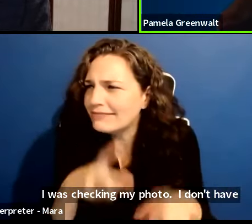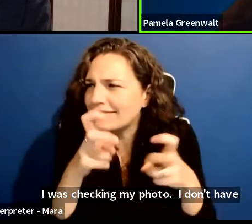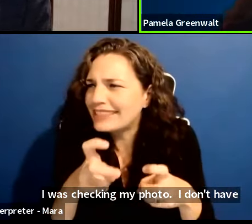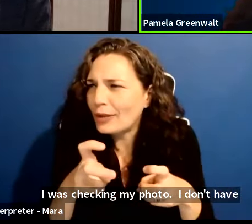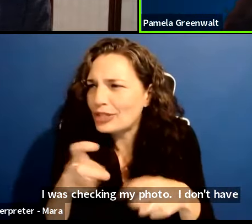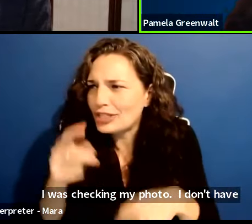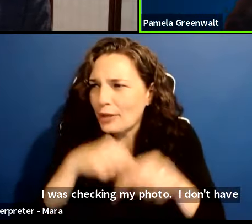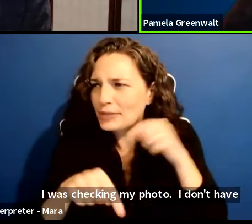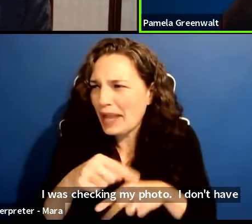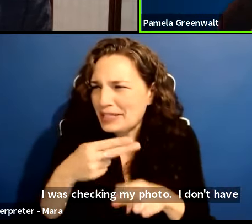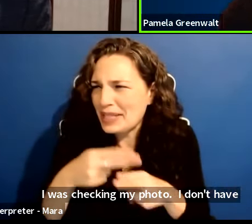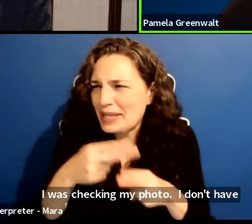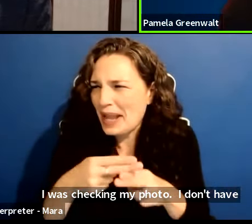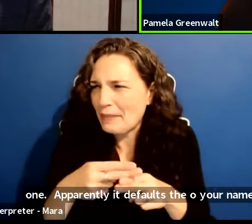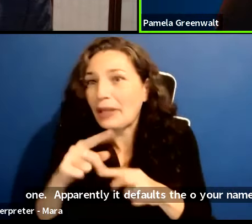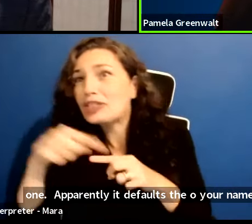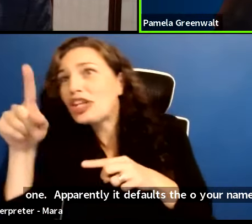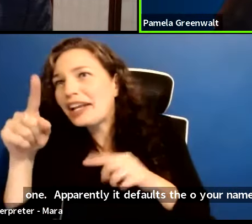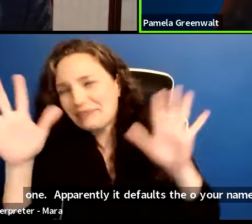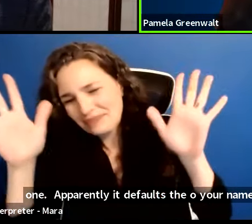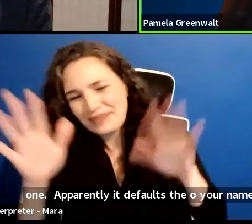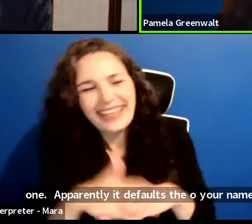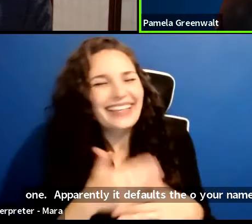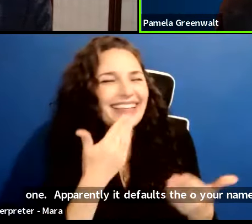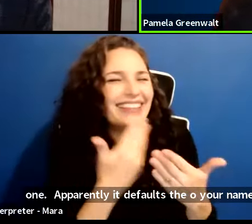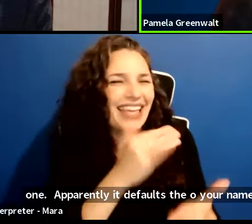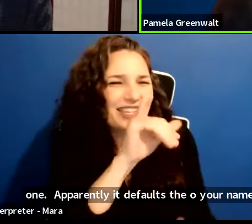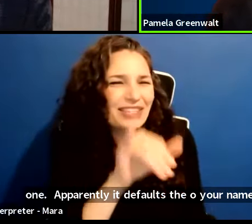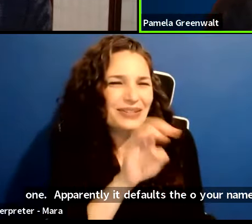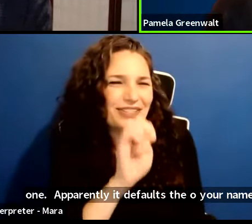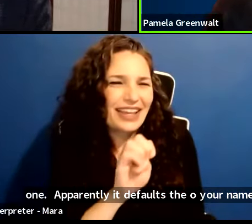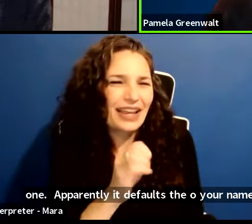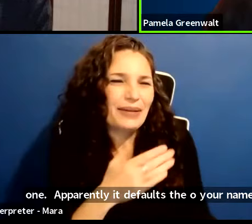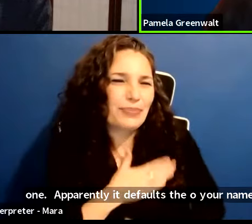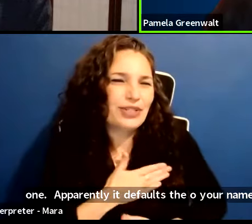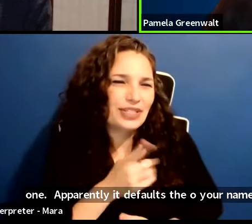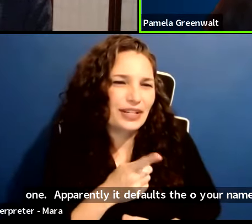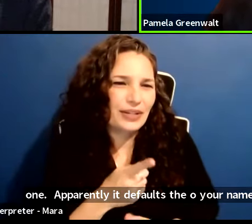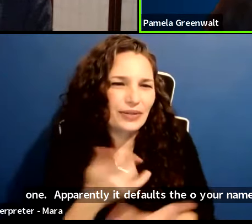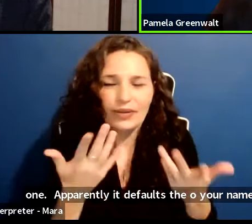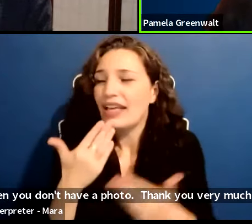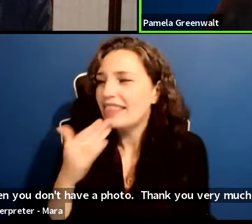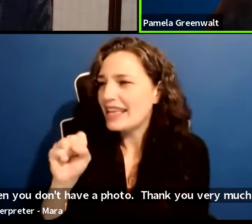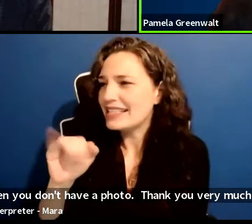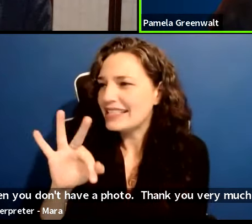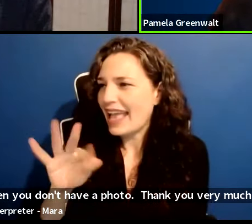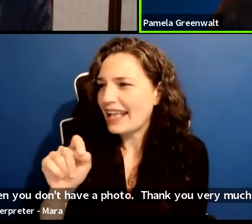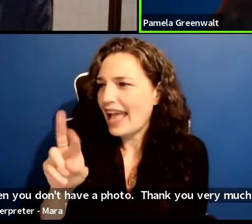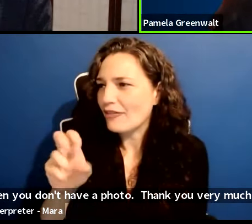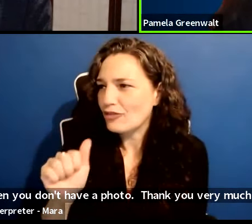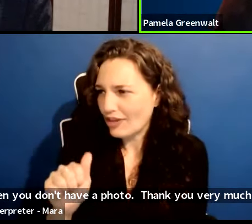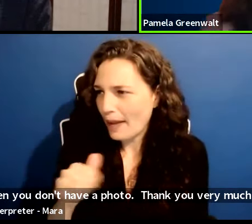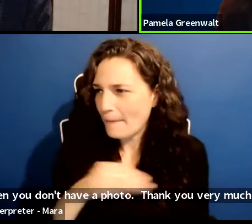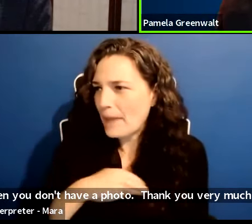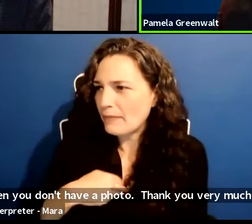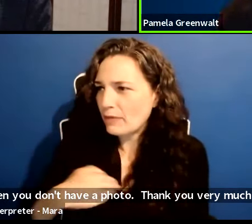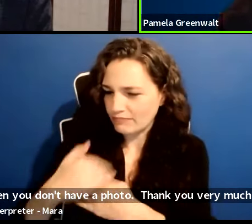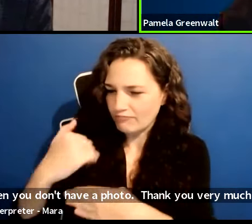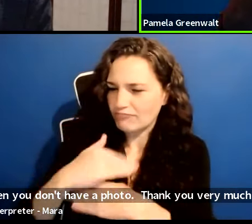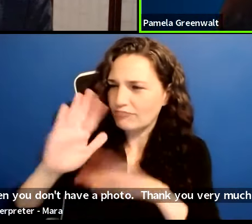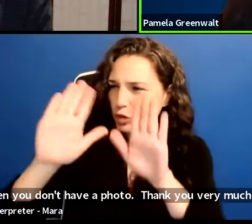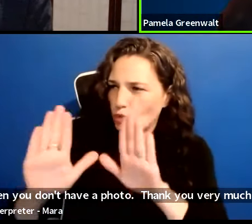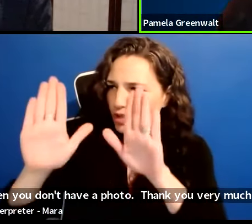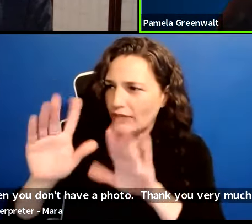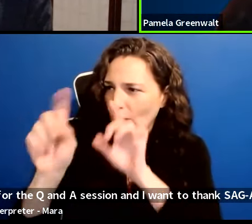so much. That is it for today's Q&A session. I want to thank SAG-AFTRA members for sending us those terrific questions. And